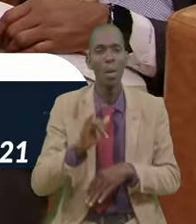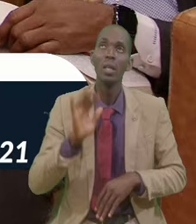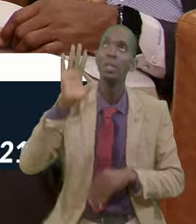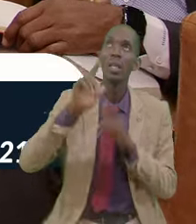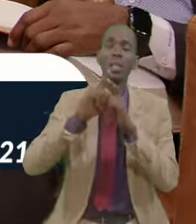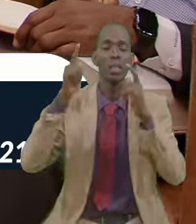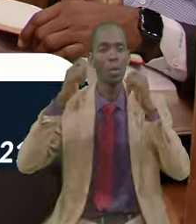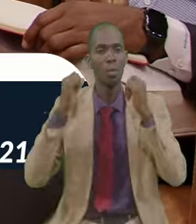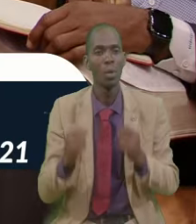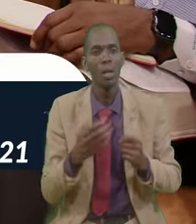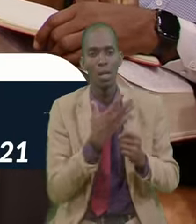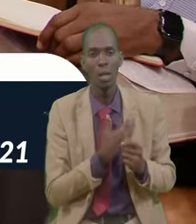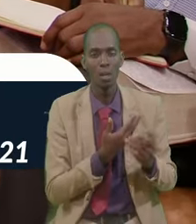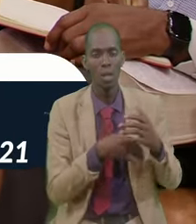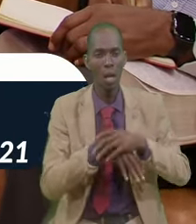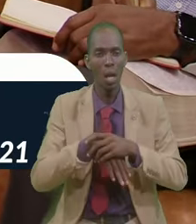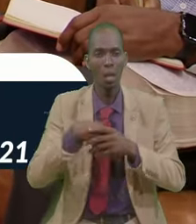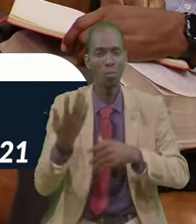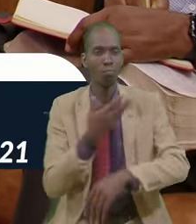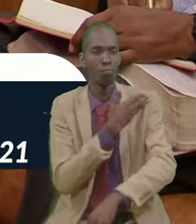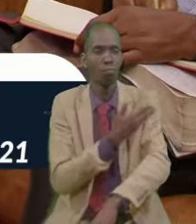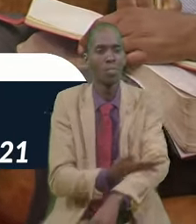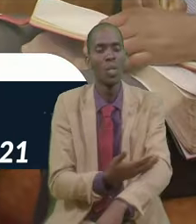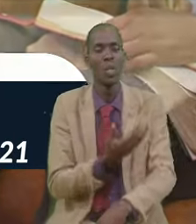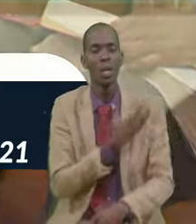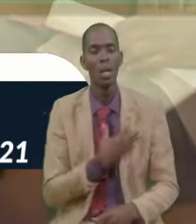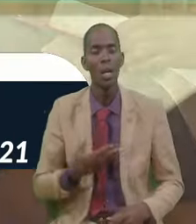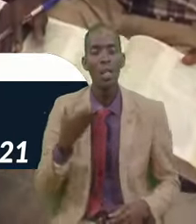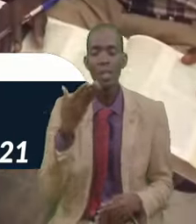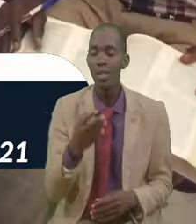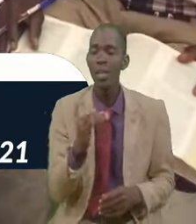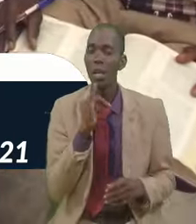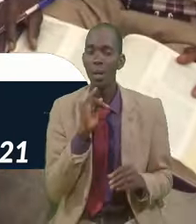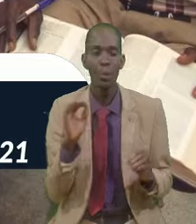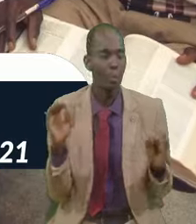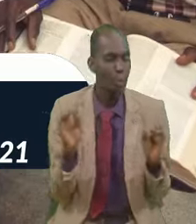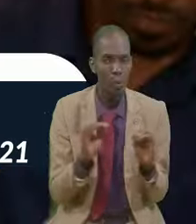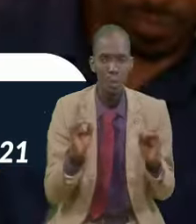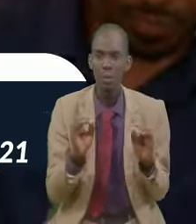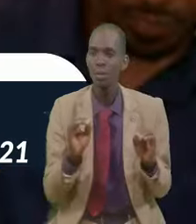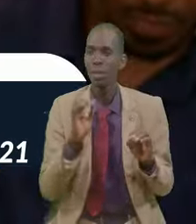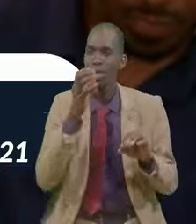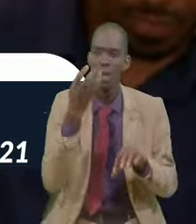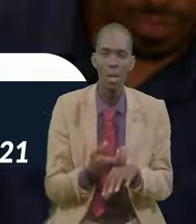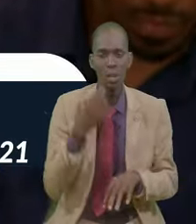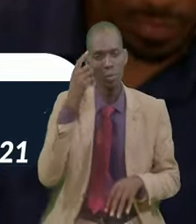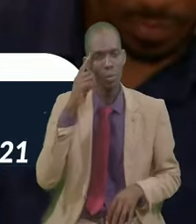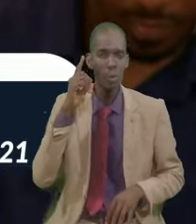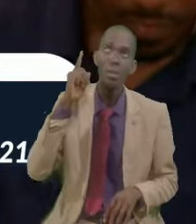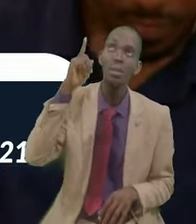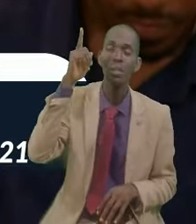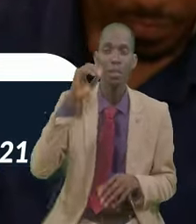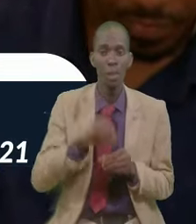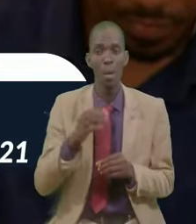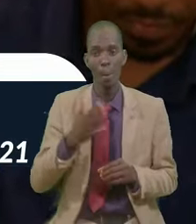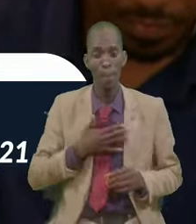And stretch out arm, and there is nothing too hard for thee. In my